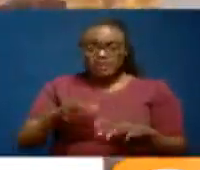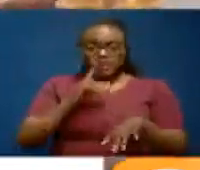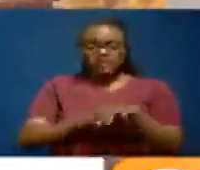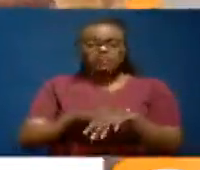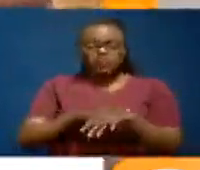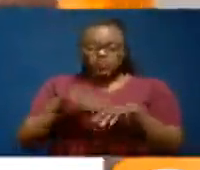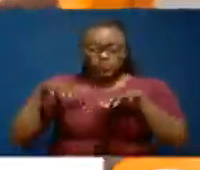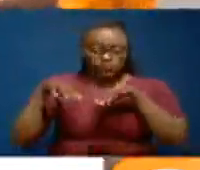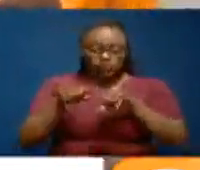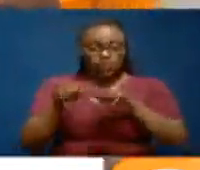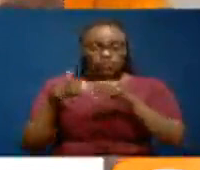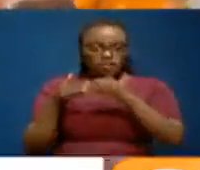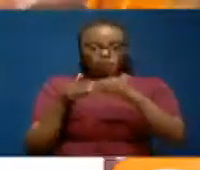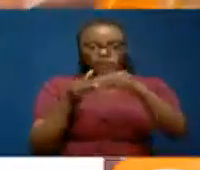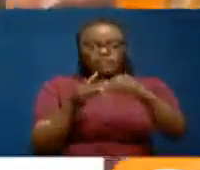Tukishika hatamu ya utawala,